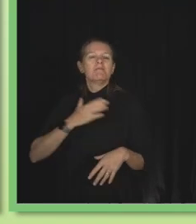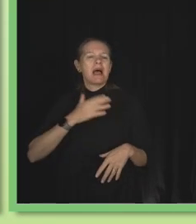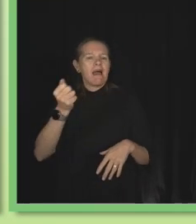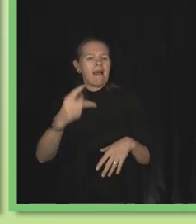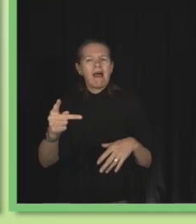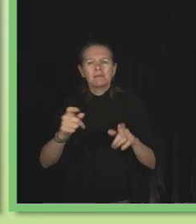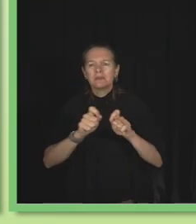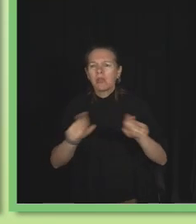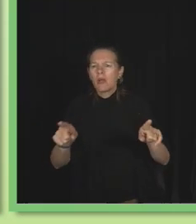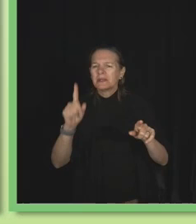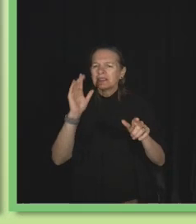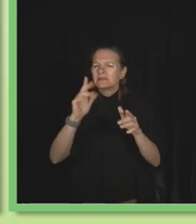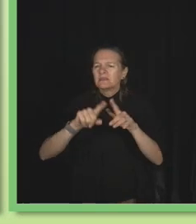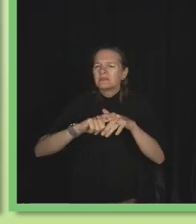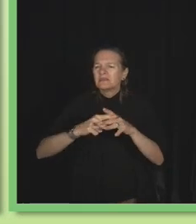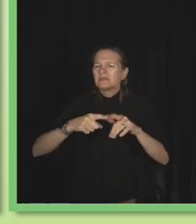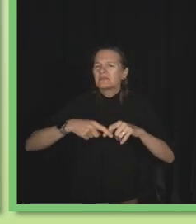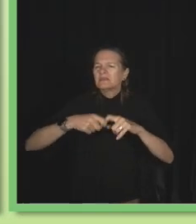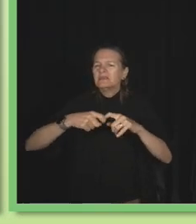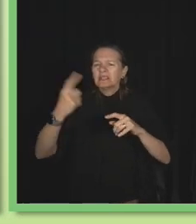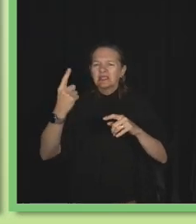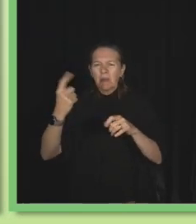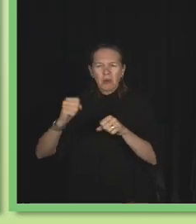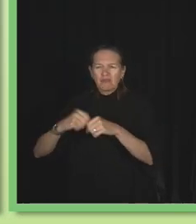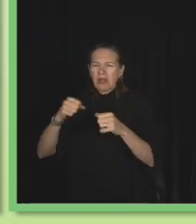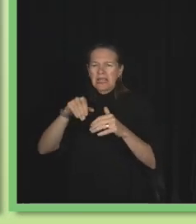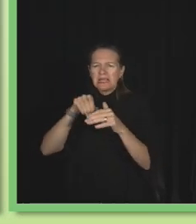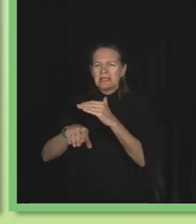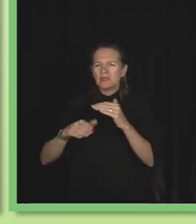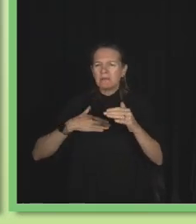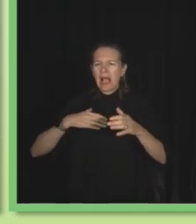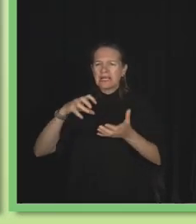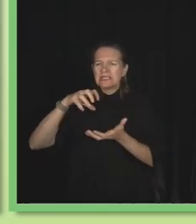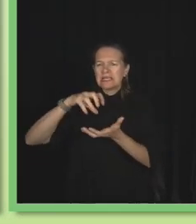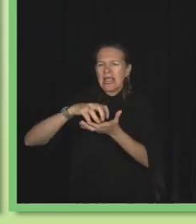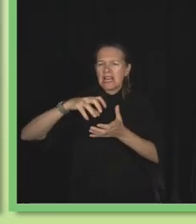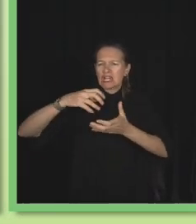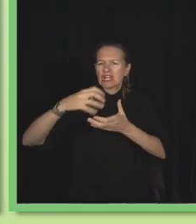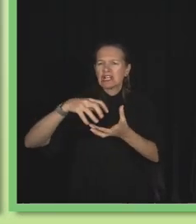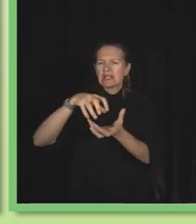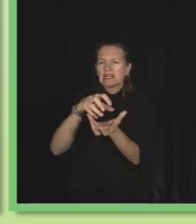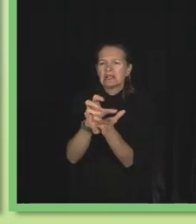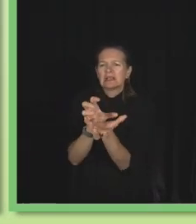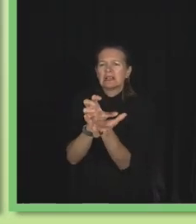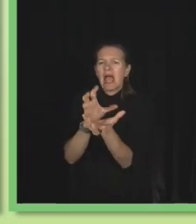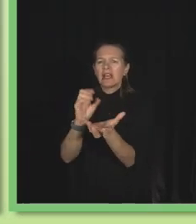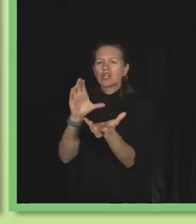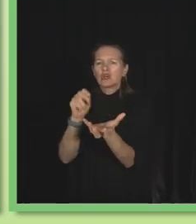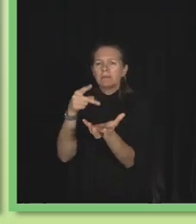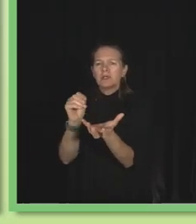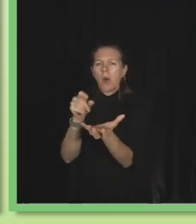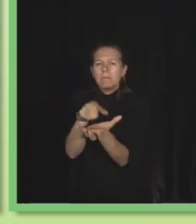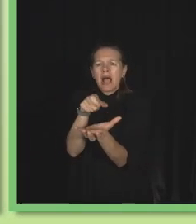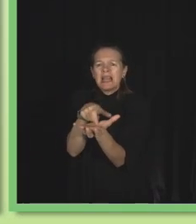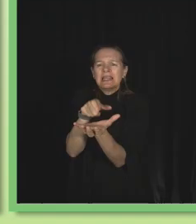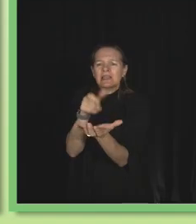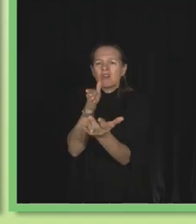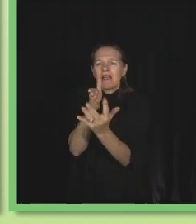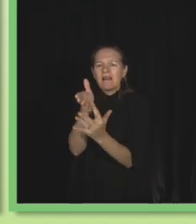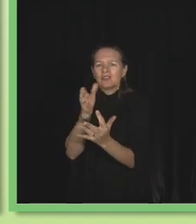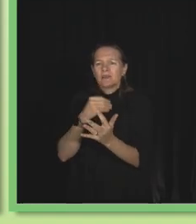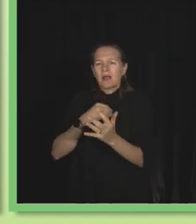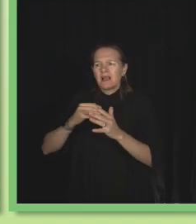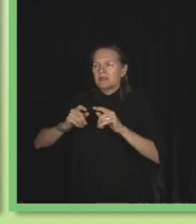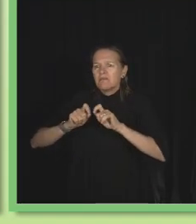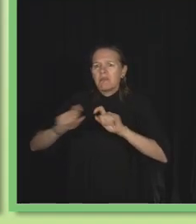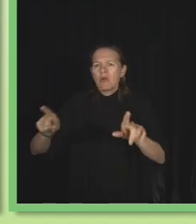been pawned. Apparently someone is breaking into my container. It starts crypto mining shortly after my deployment is